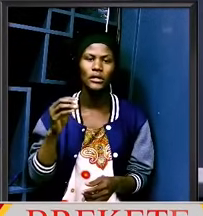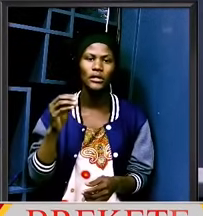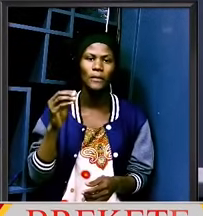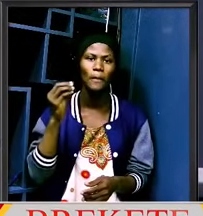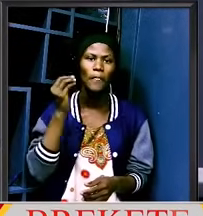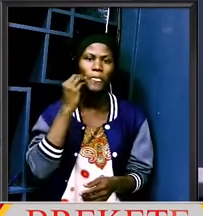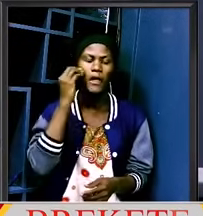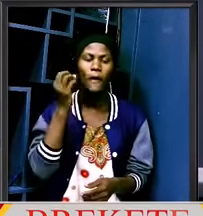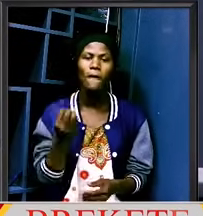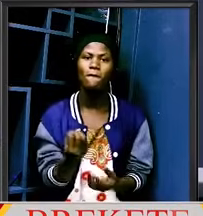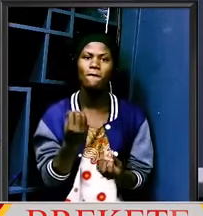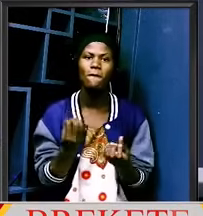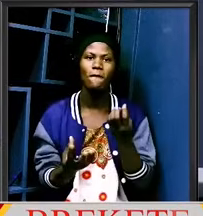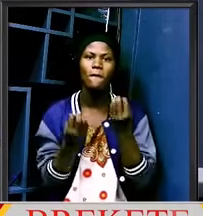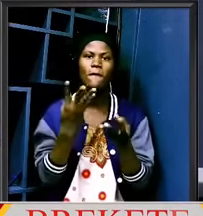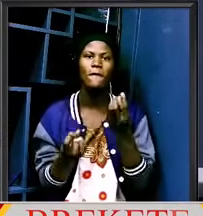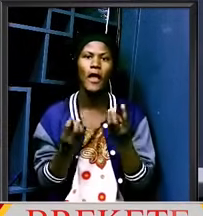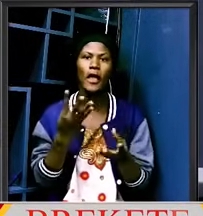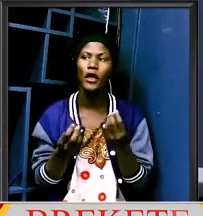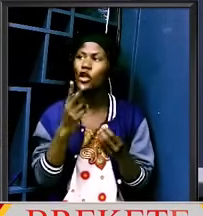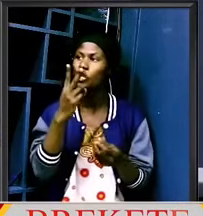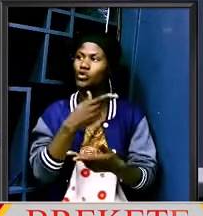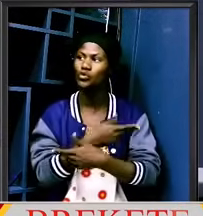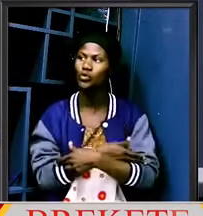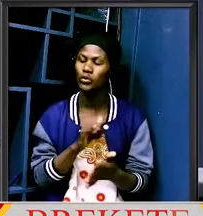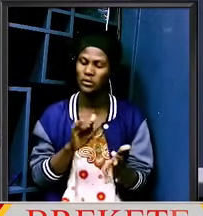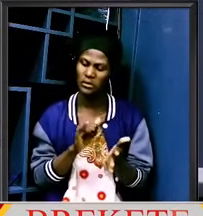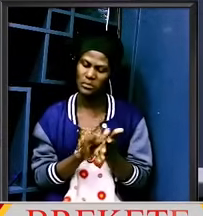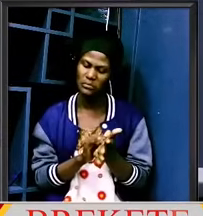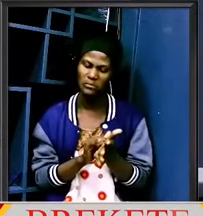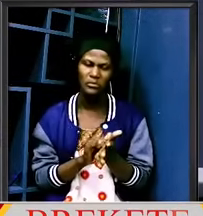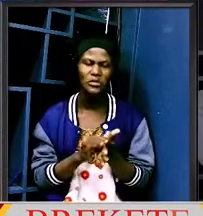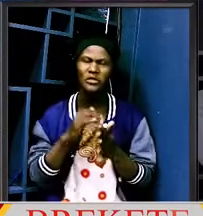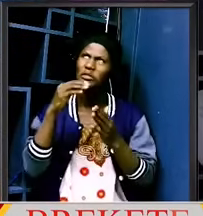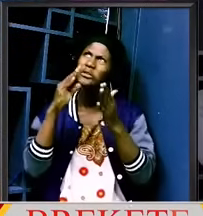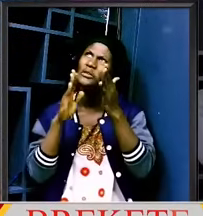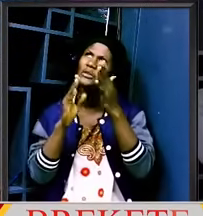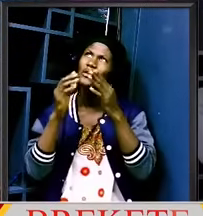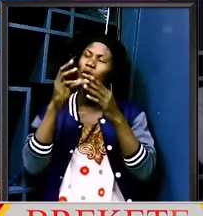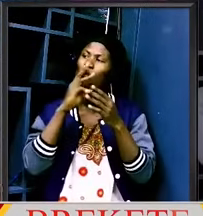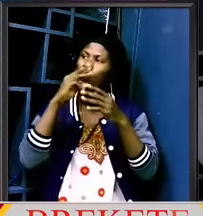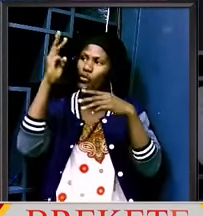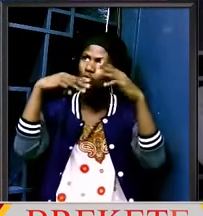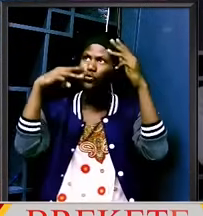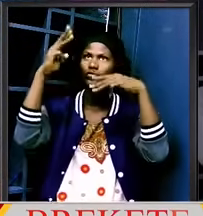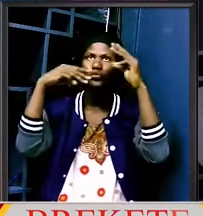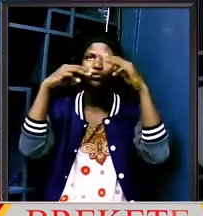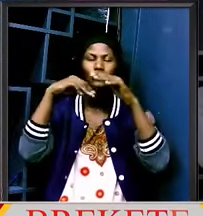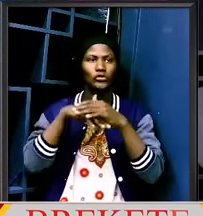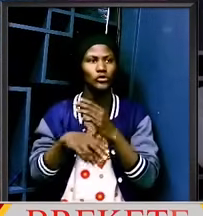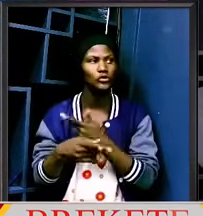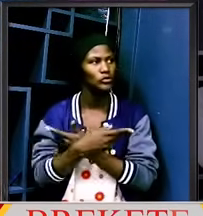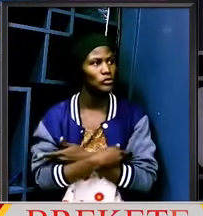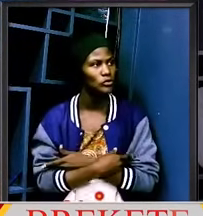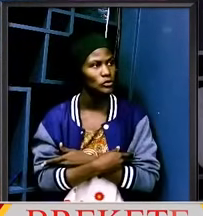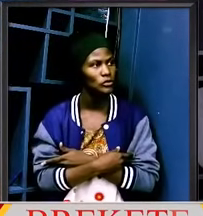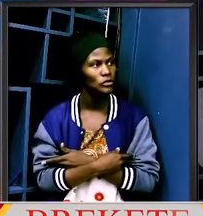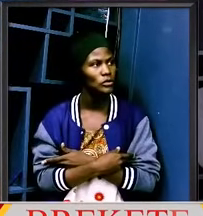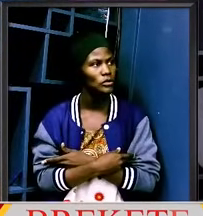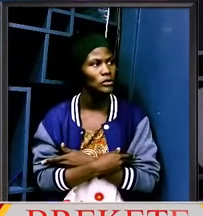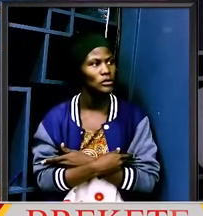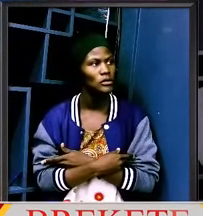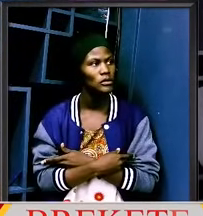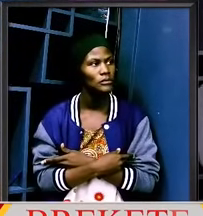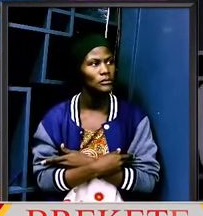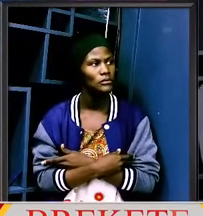Her two rooms where she dey manage. When I patch, she dey patch on every raining season. Now be the origin